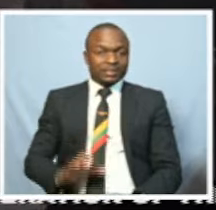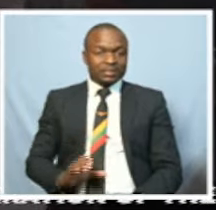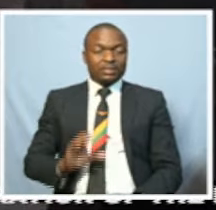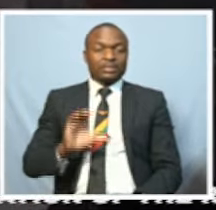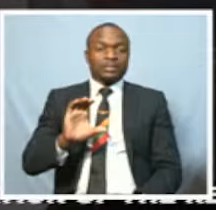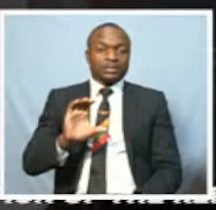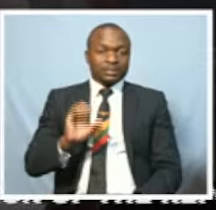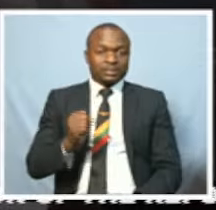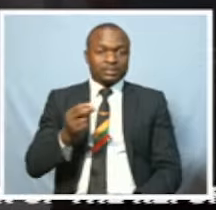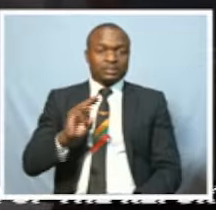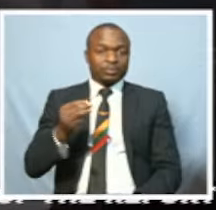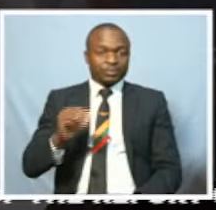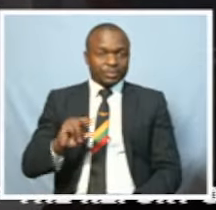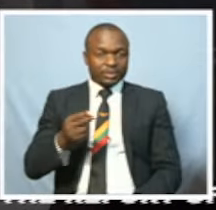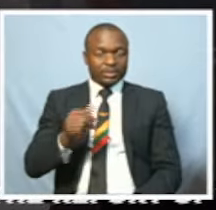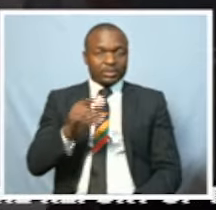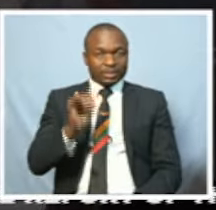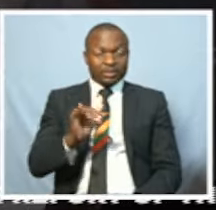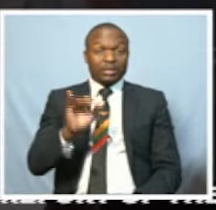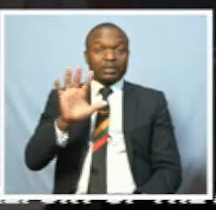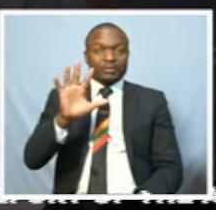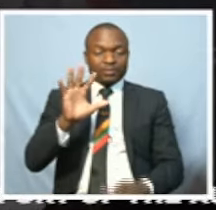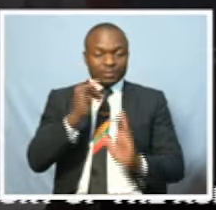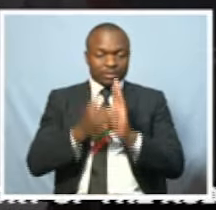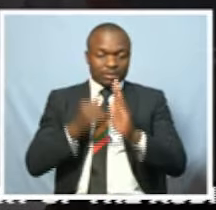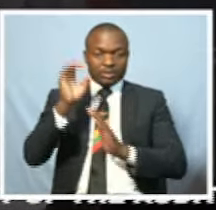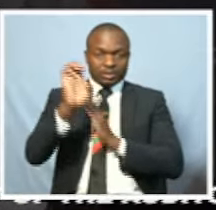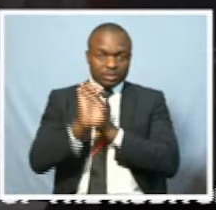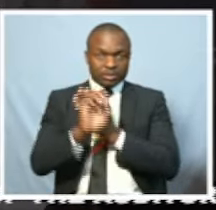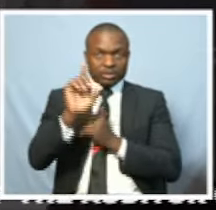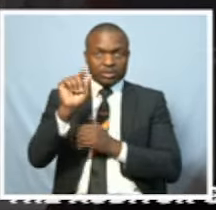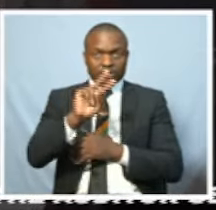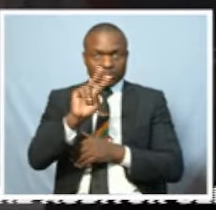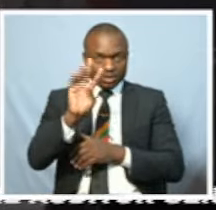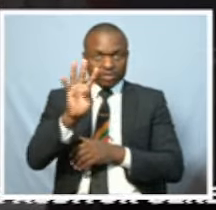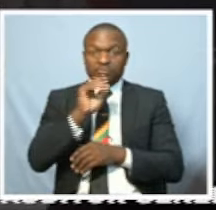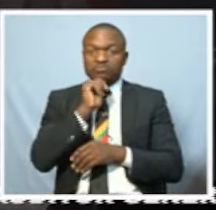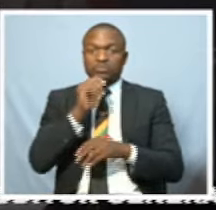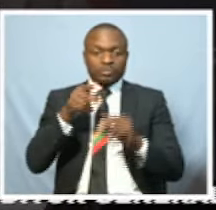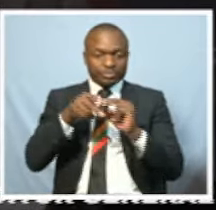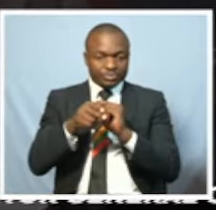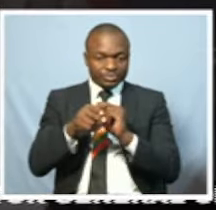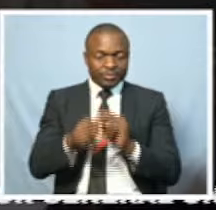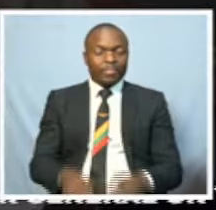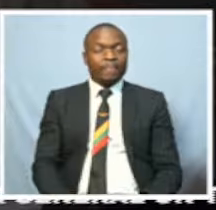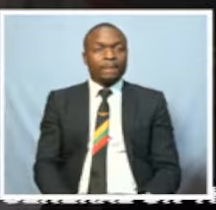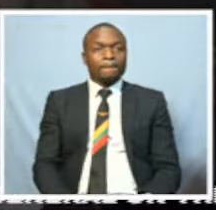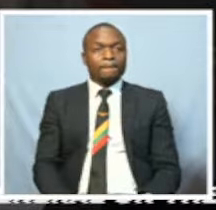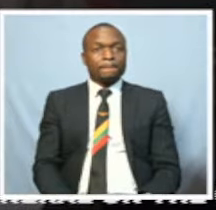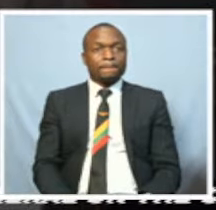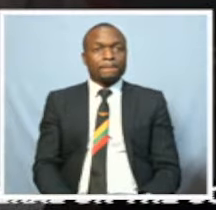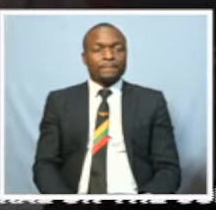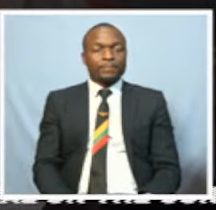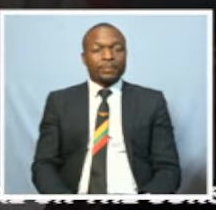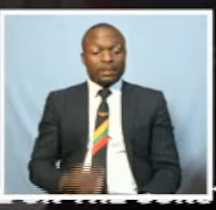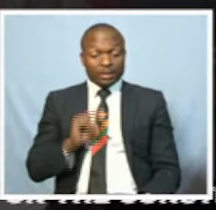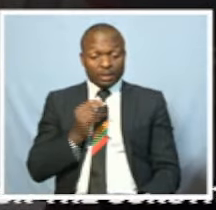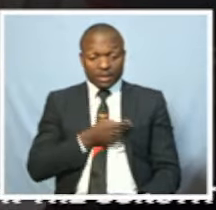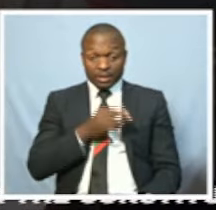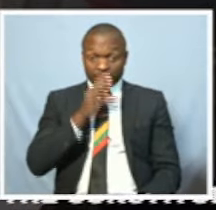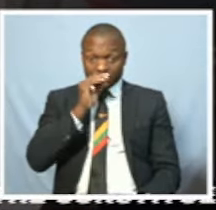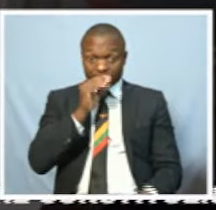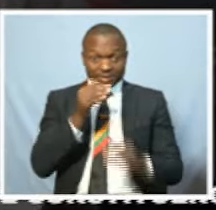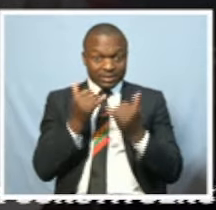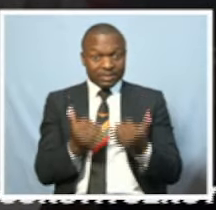Chambre, on 5th June 2024, is not terminated. So probably as we are talking right